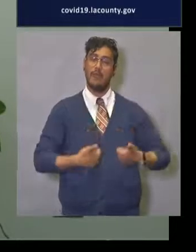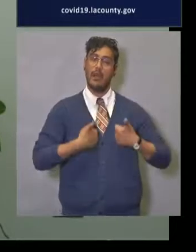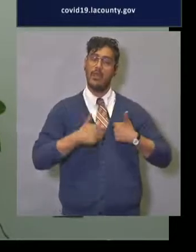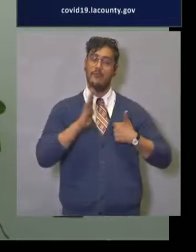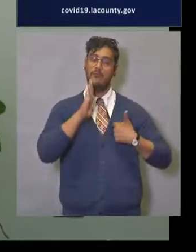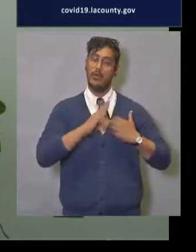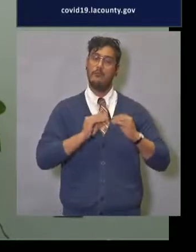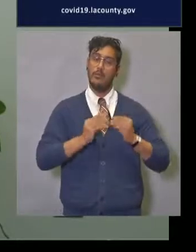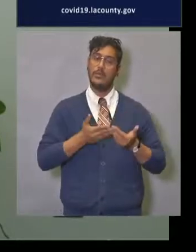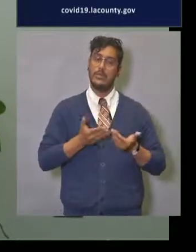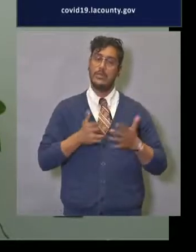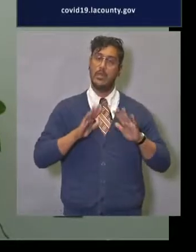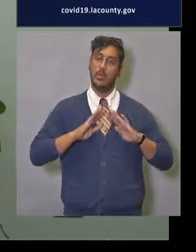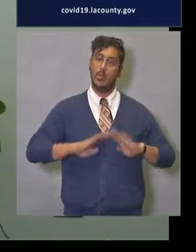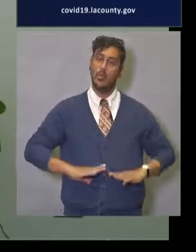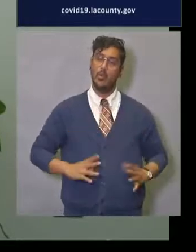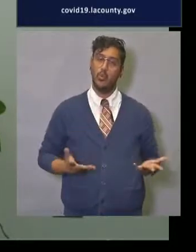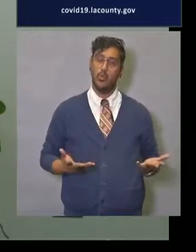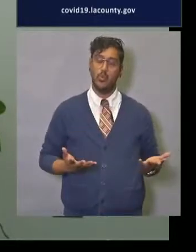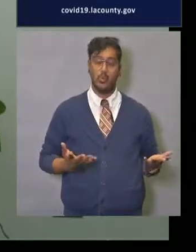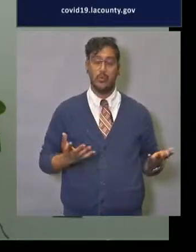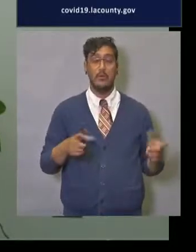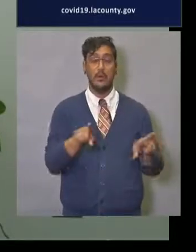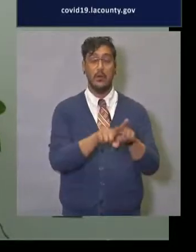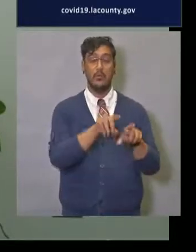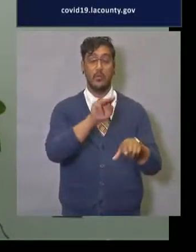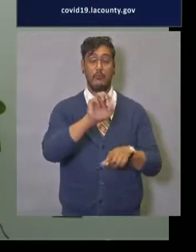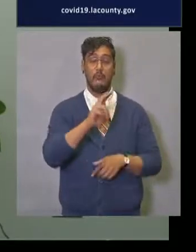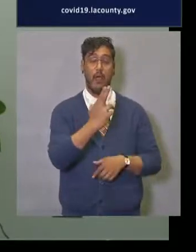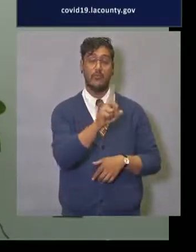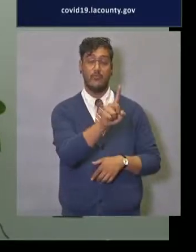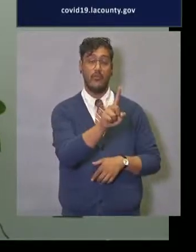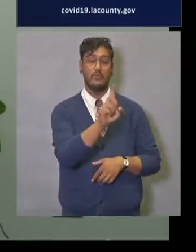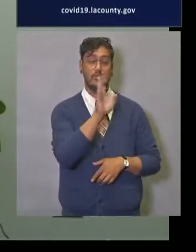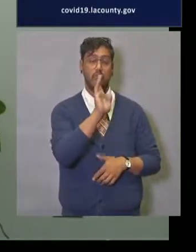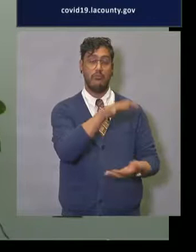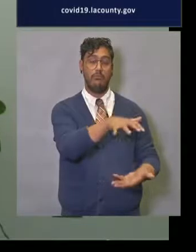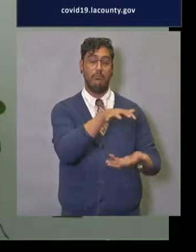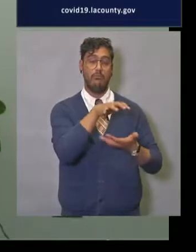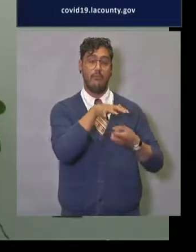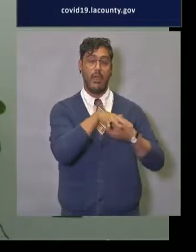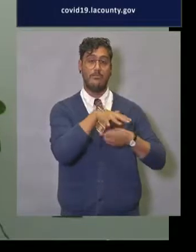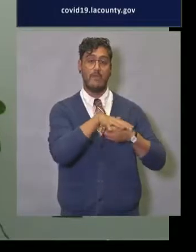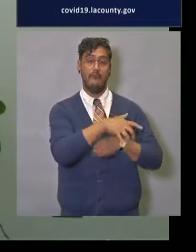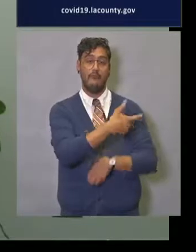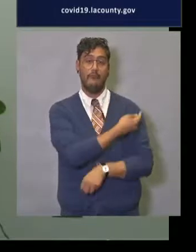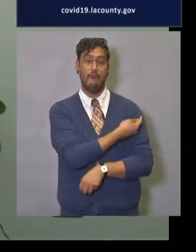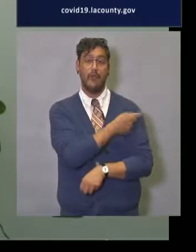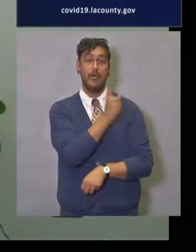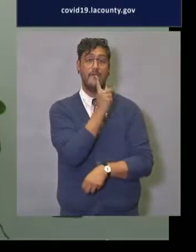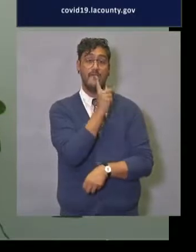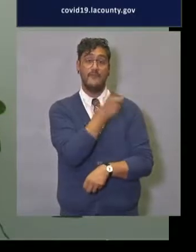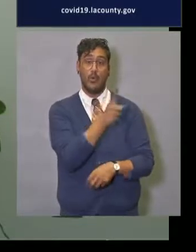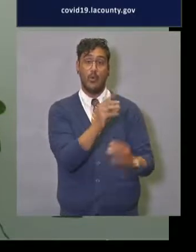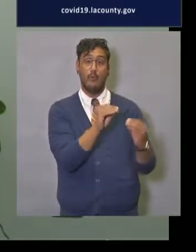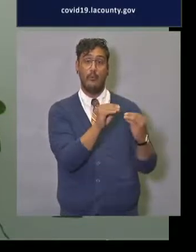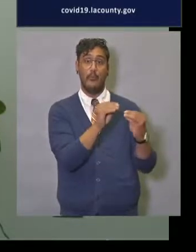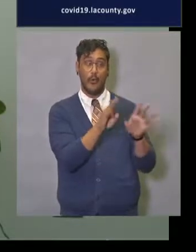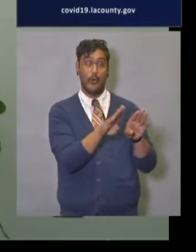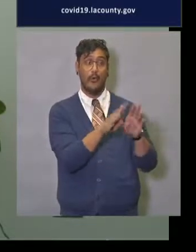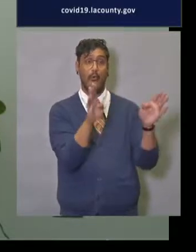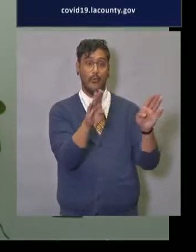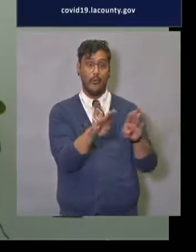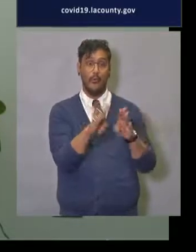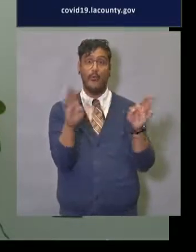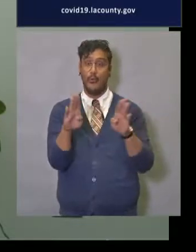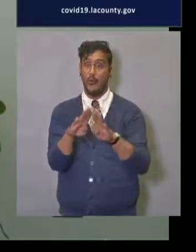really glad when we get to March 1st and we can, in fact, have enough vaccine doses here in the county that we're able to more easily open up